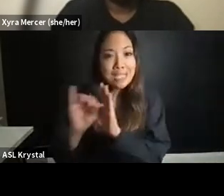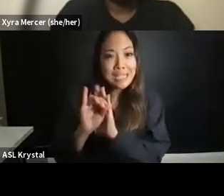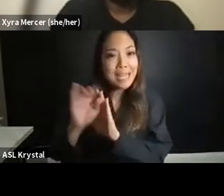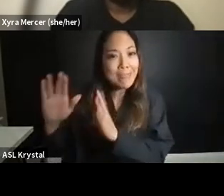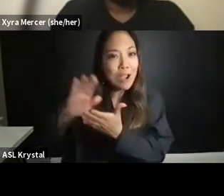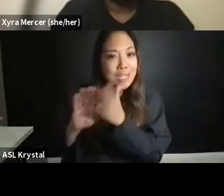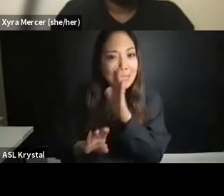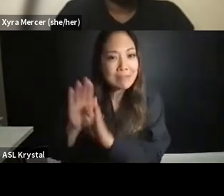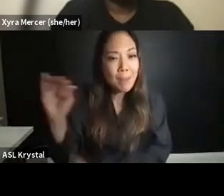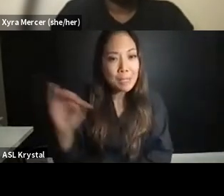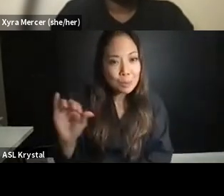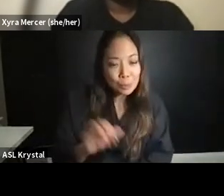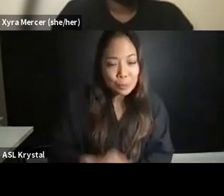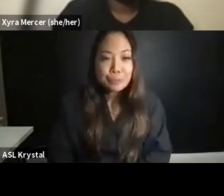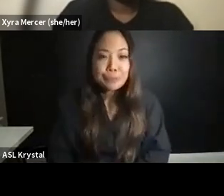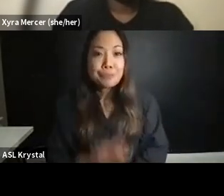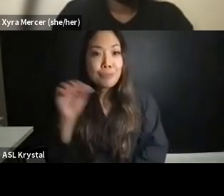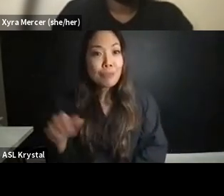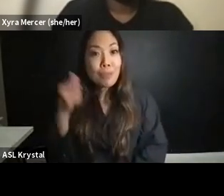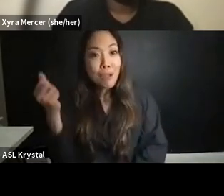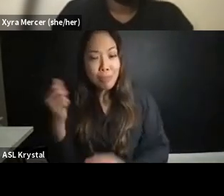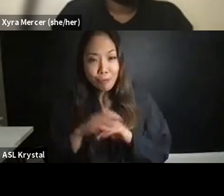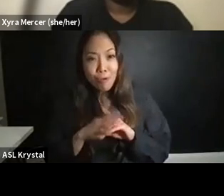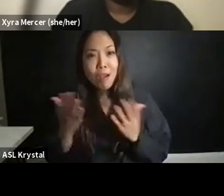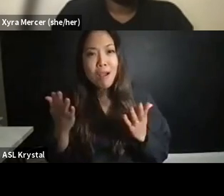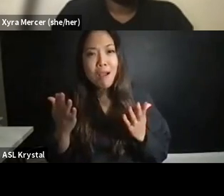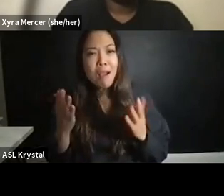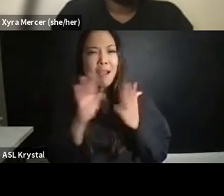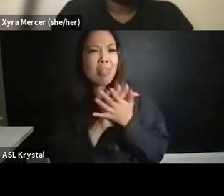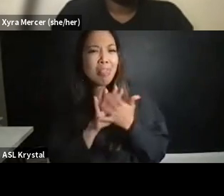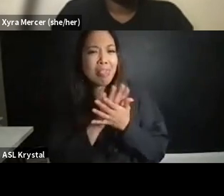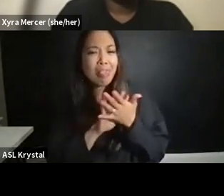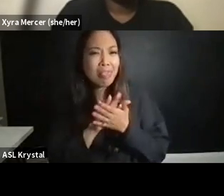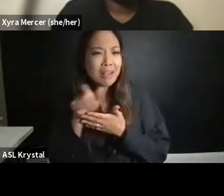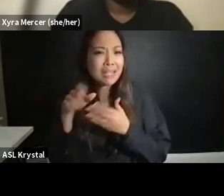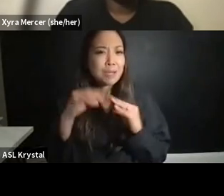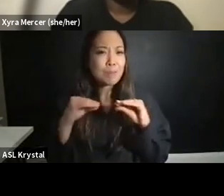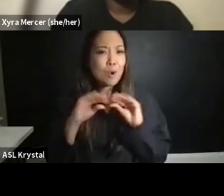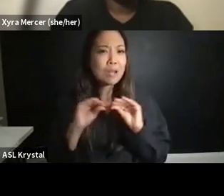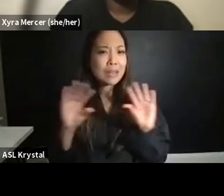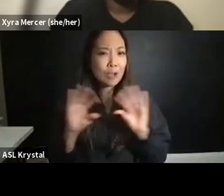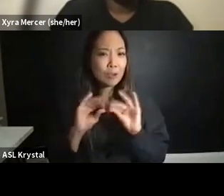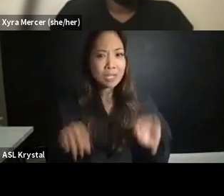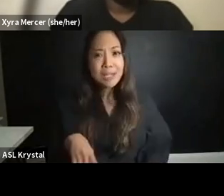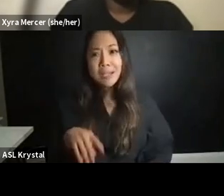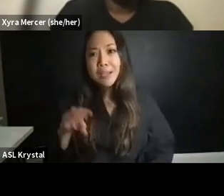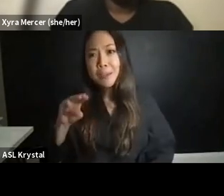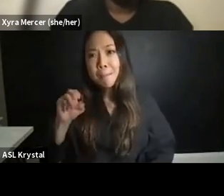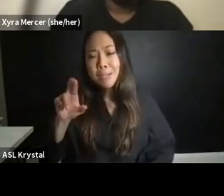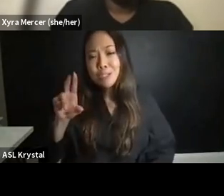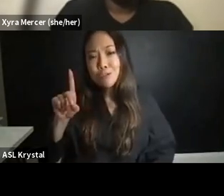piece that i wanted to kind of get more clarity around is mr derujo mentioned it a little